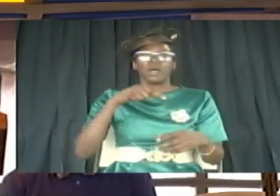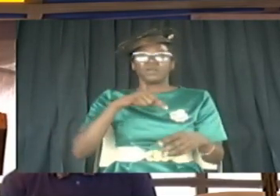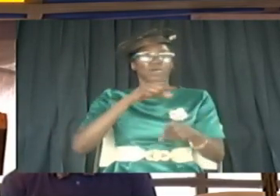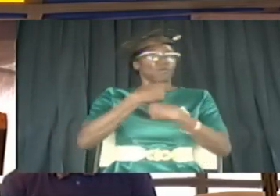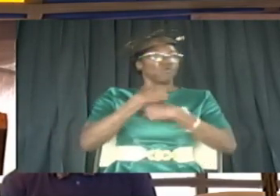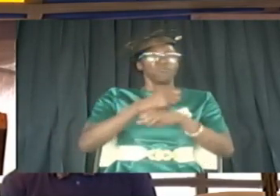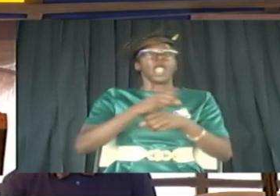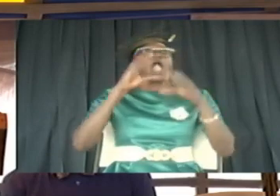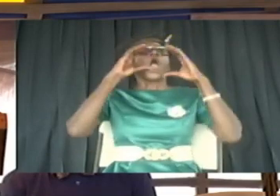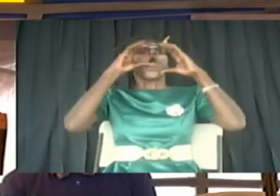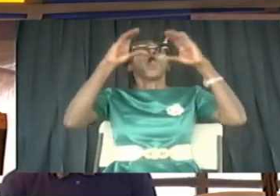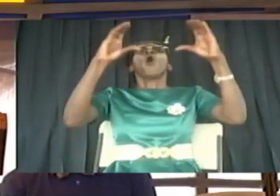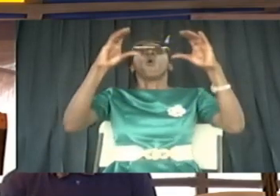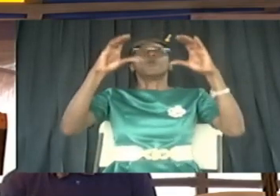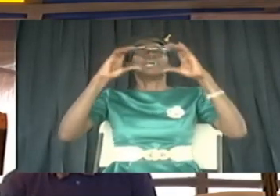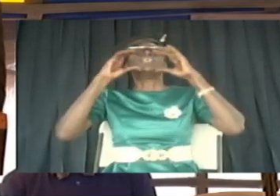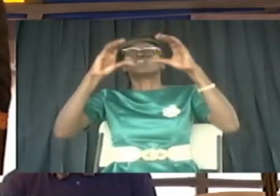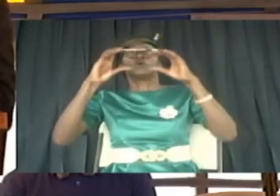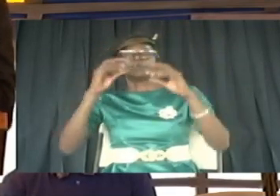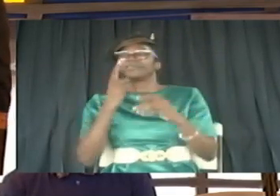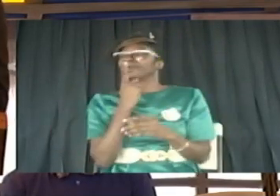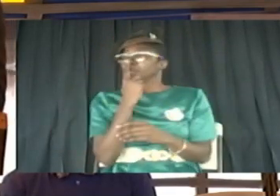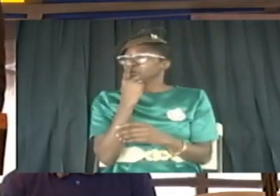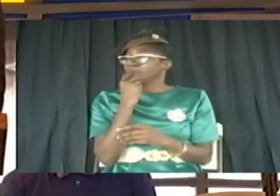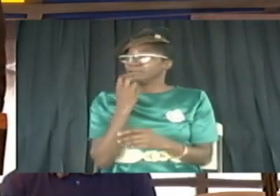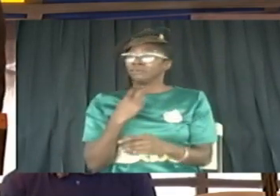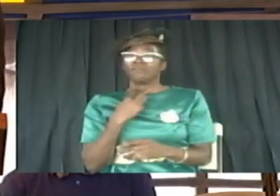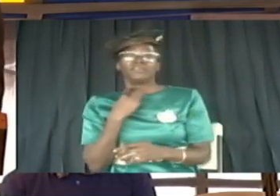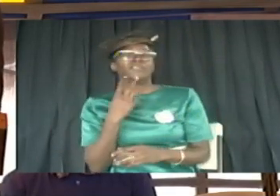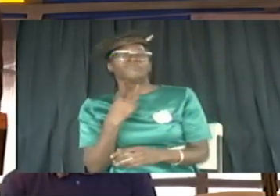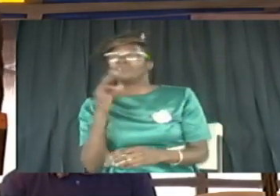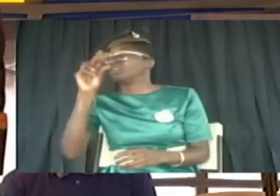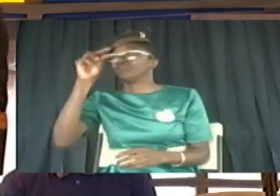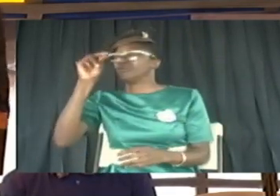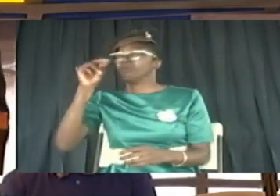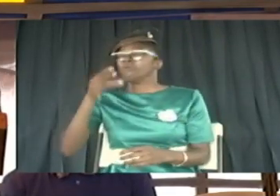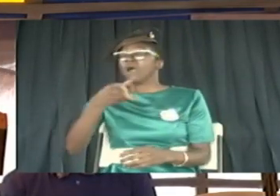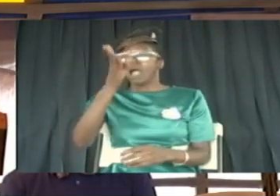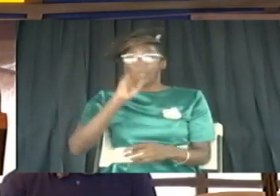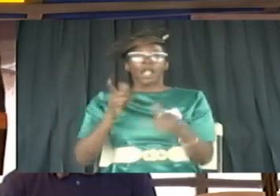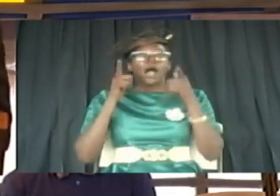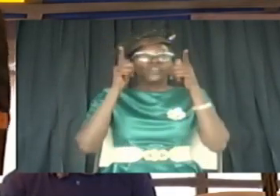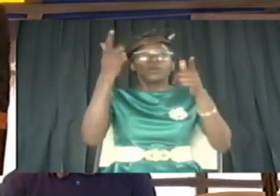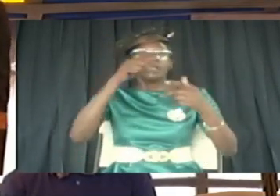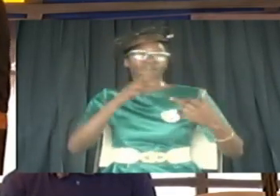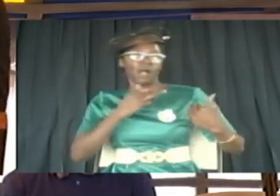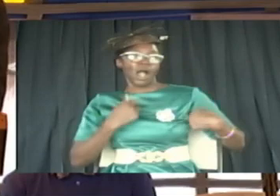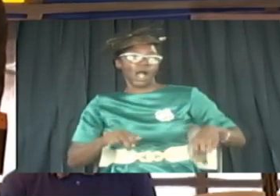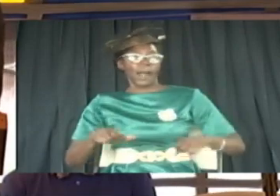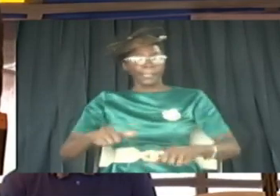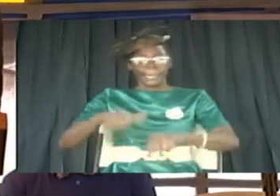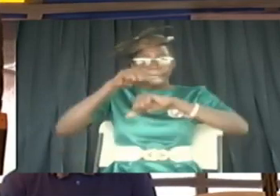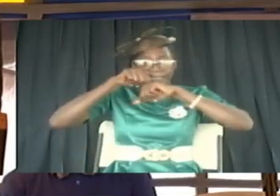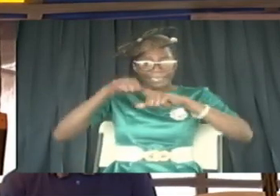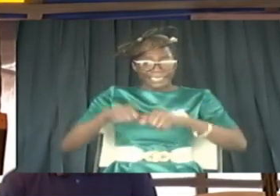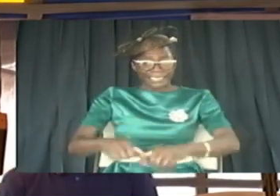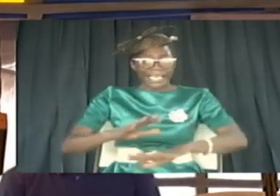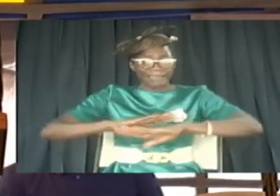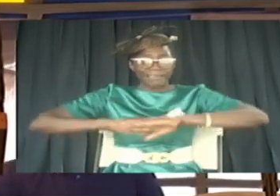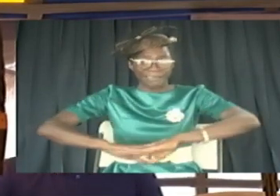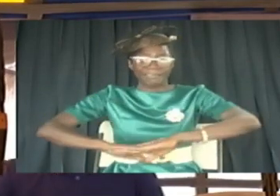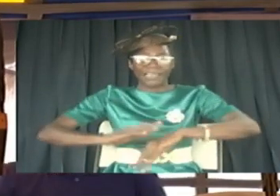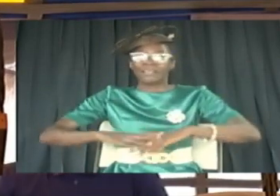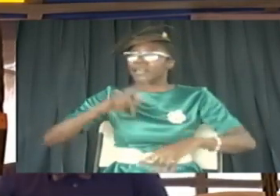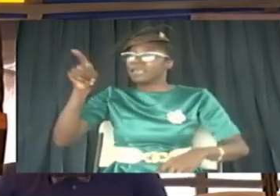has the softest voice. No, no, no. God is looking for a heart that is set on him, that no matter what or